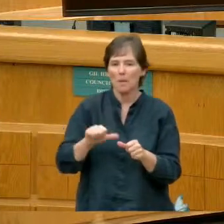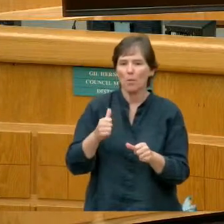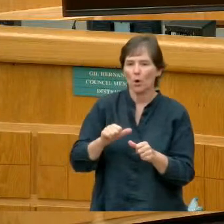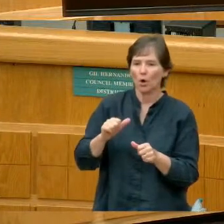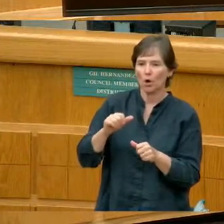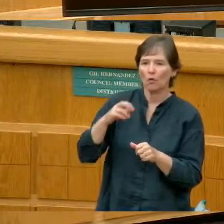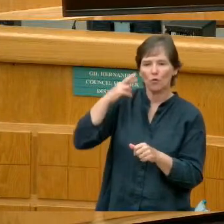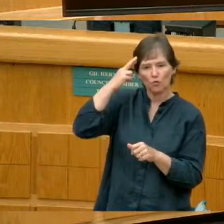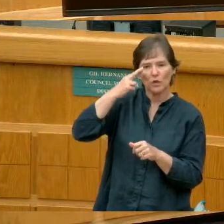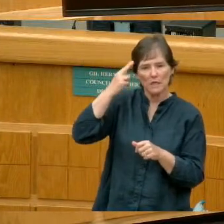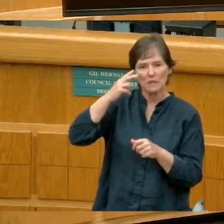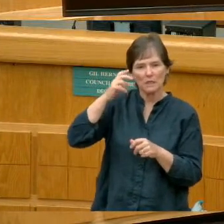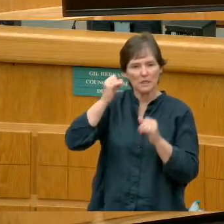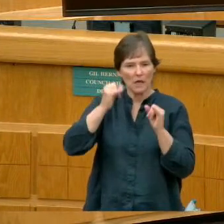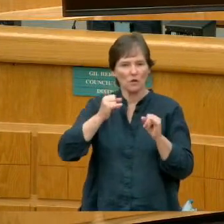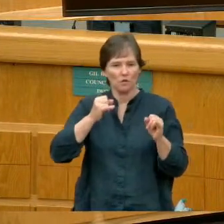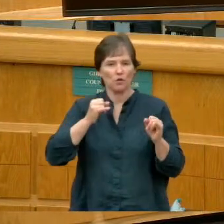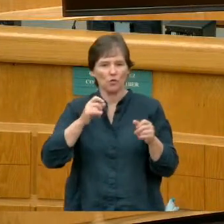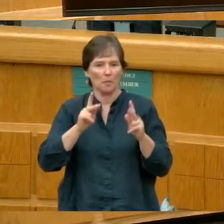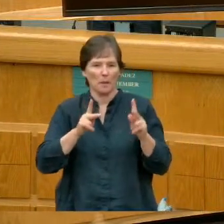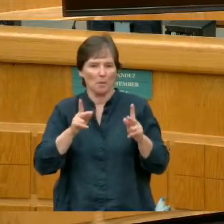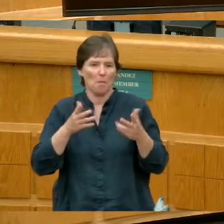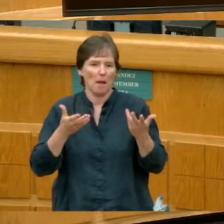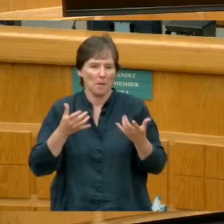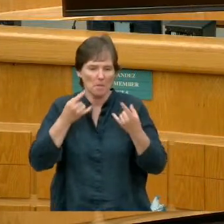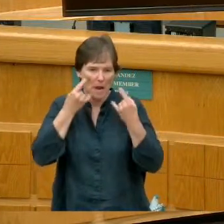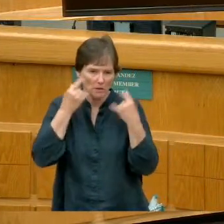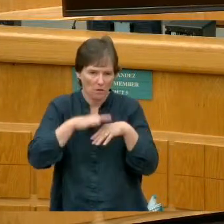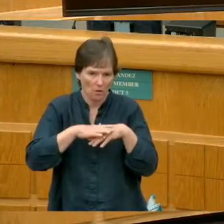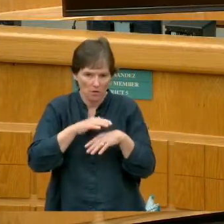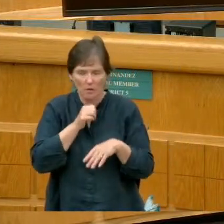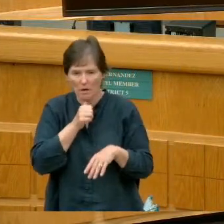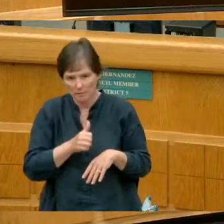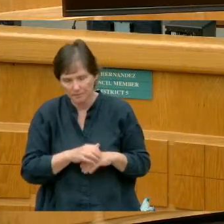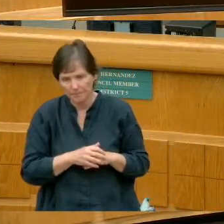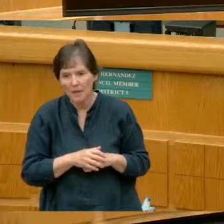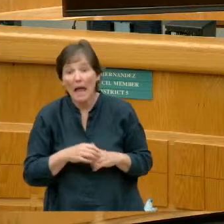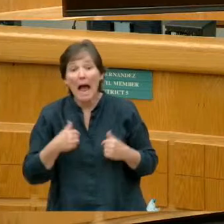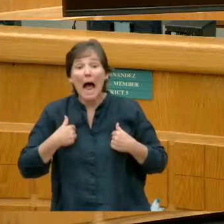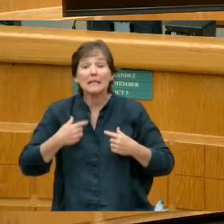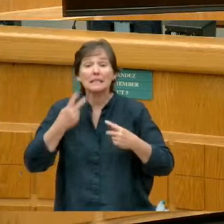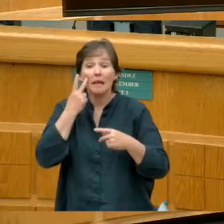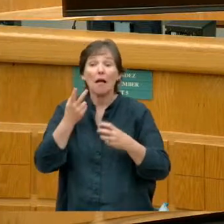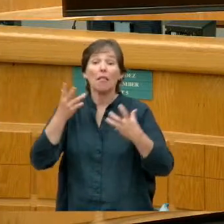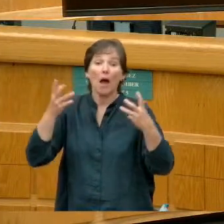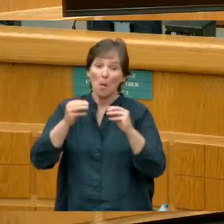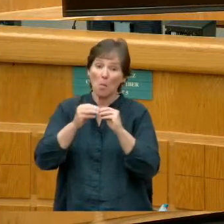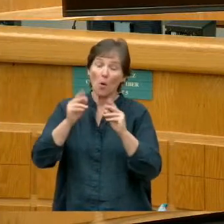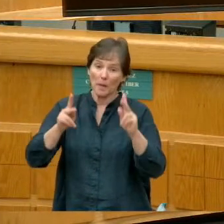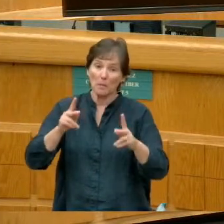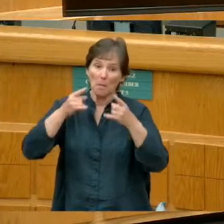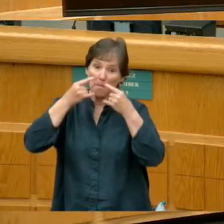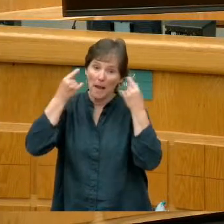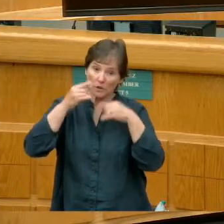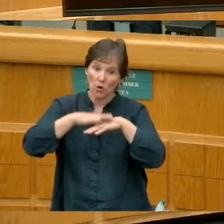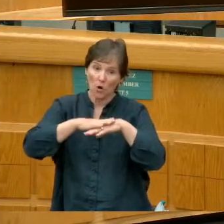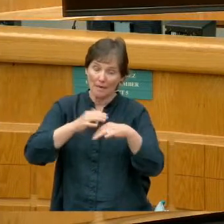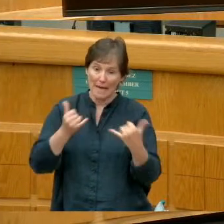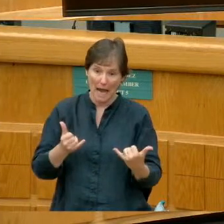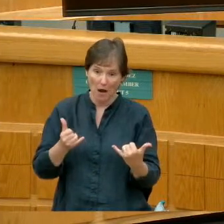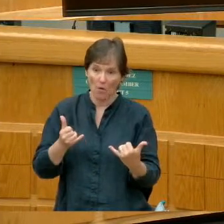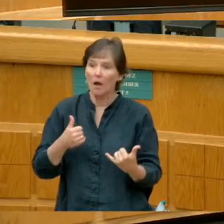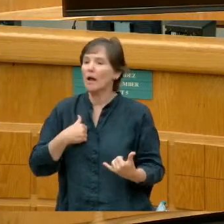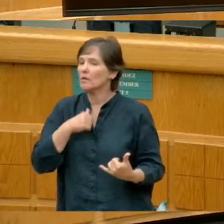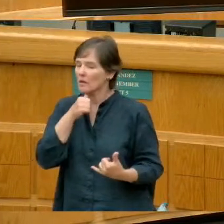think that's probably the rule of thumb. I'm going to say this. I see a lot more people wearing masks. I really don't see people not abiding by